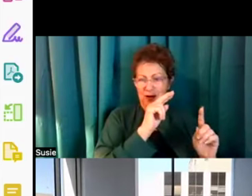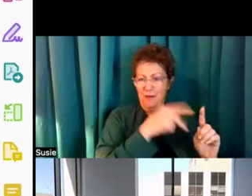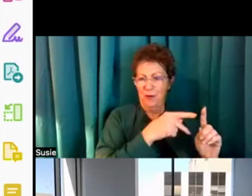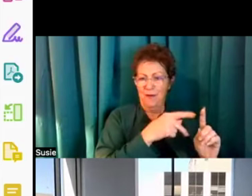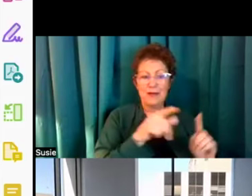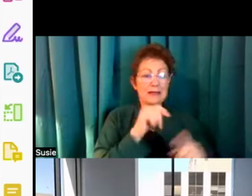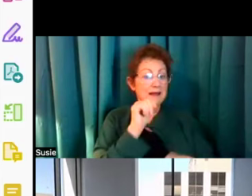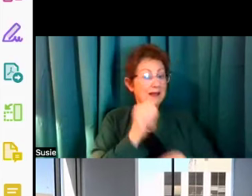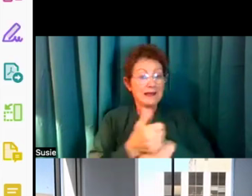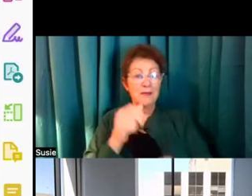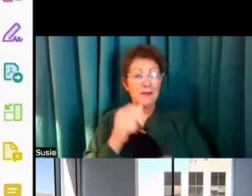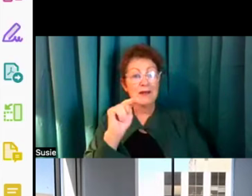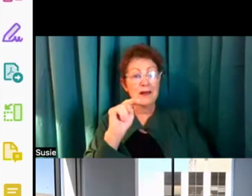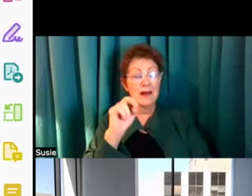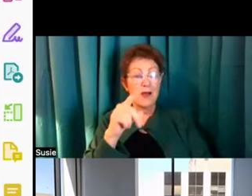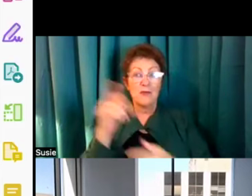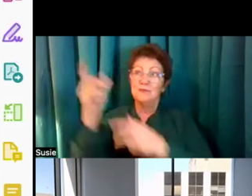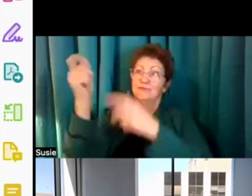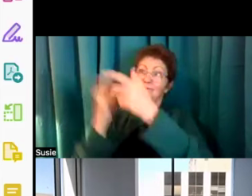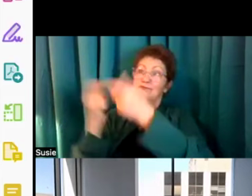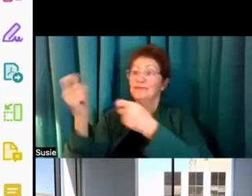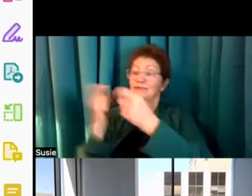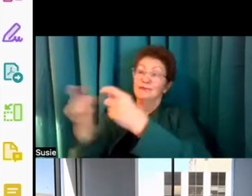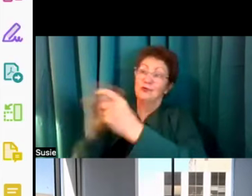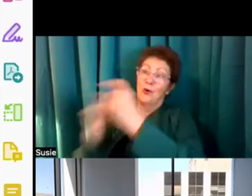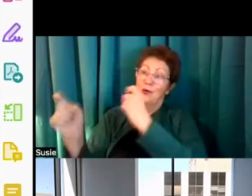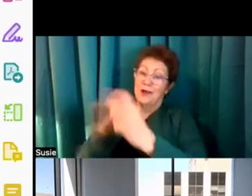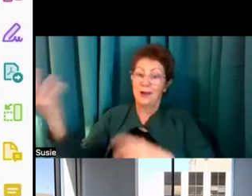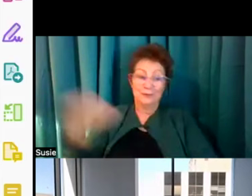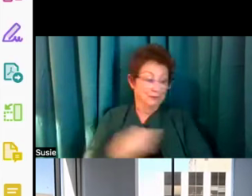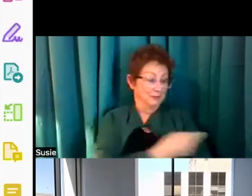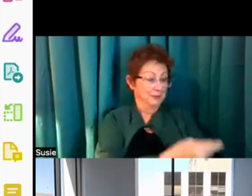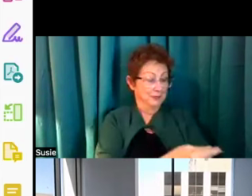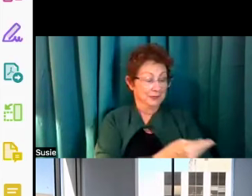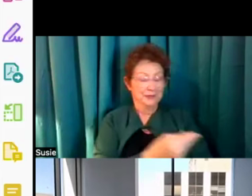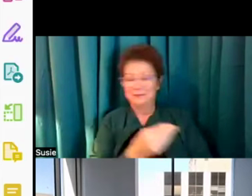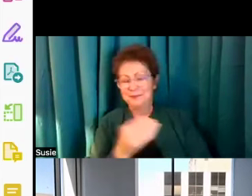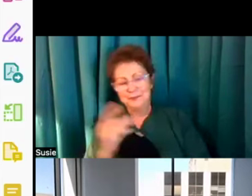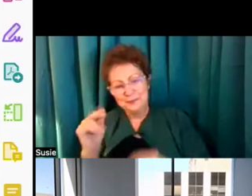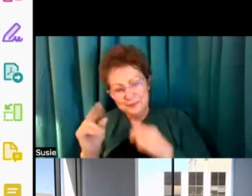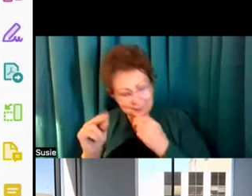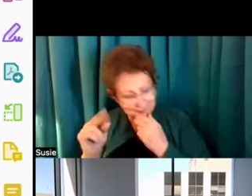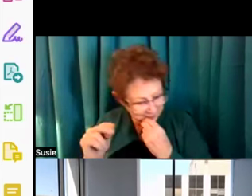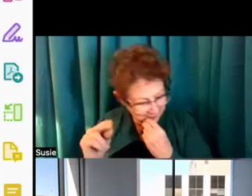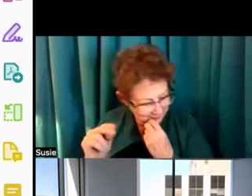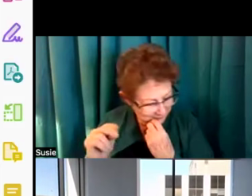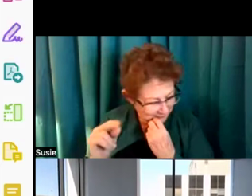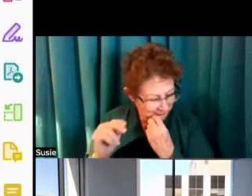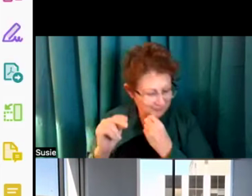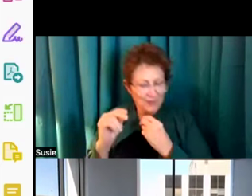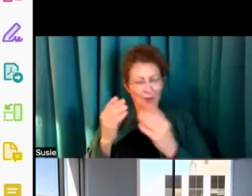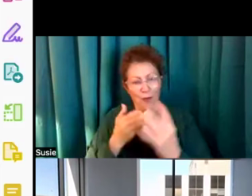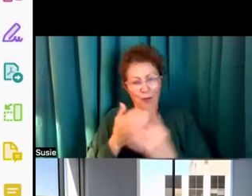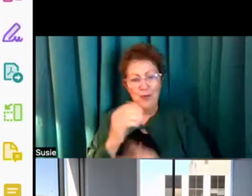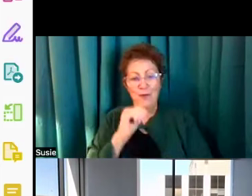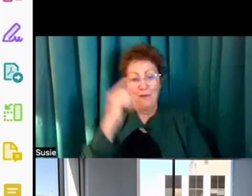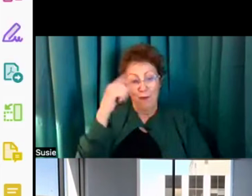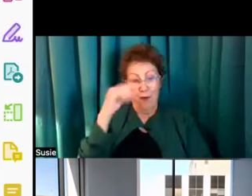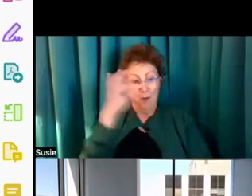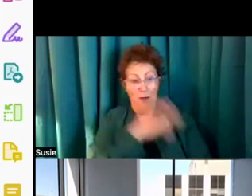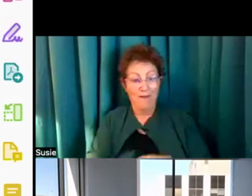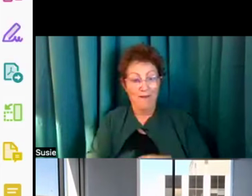a nonprofit, you get donations, and then that flows through to the for-profit entity. And that may